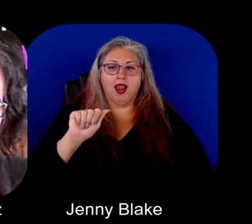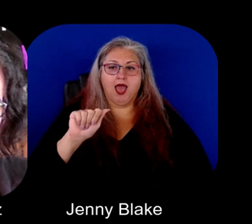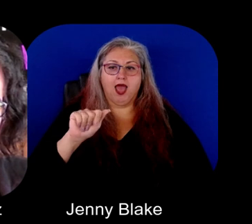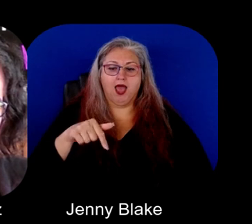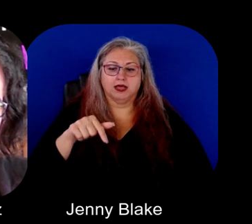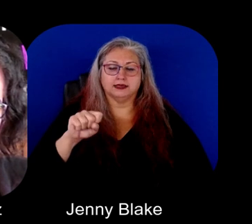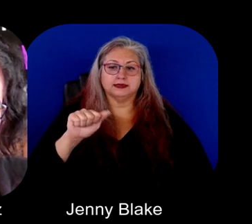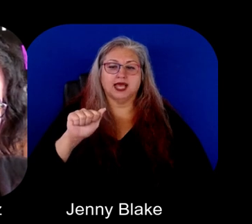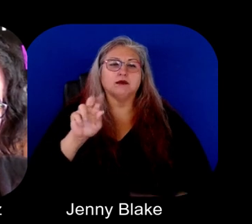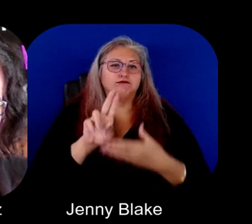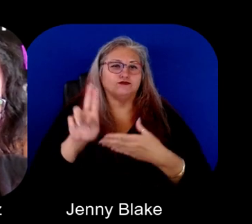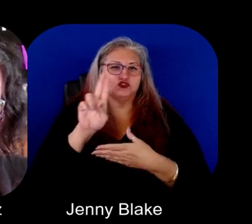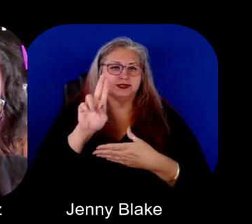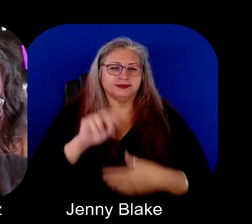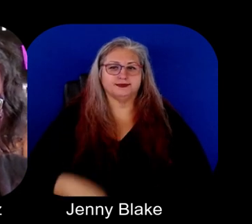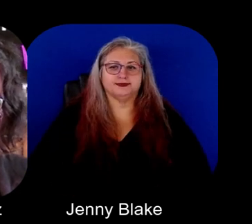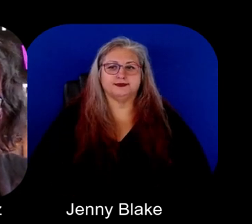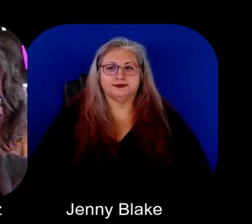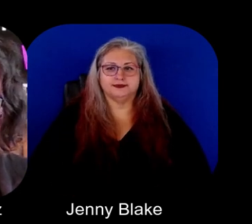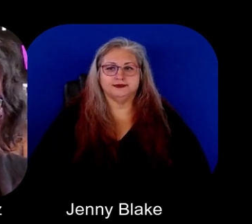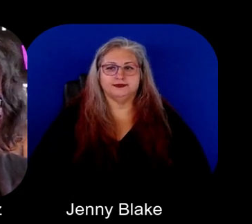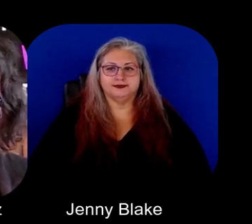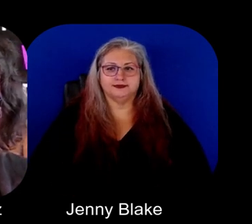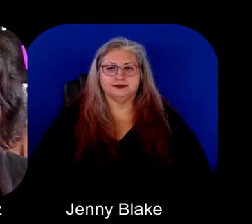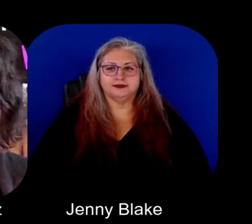Al-Aqsa University. Yes.